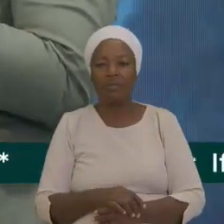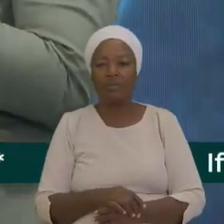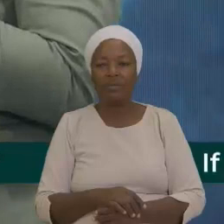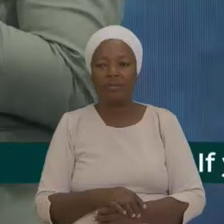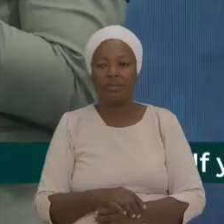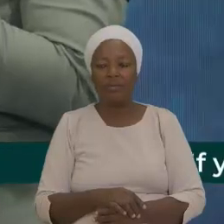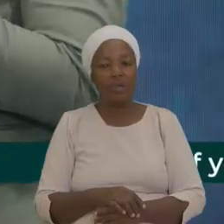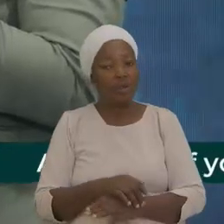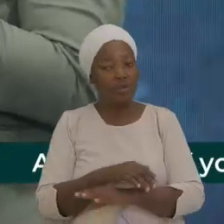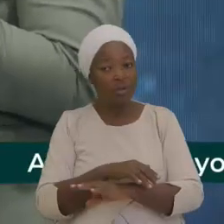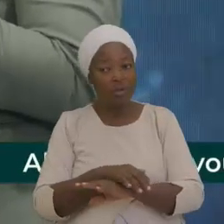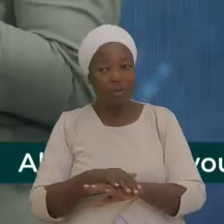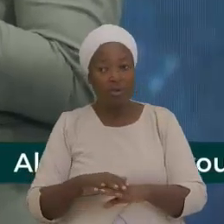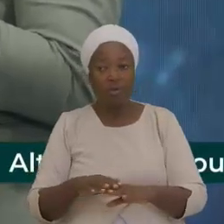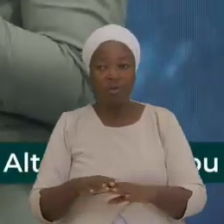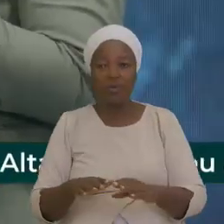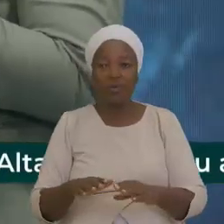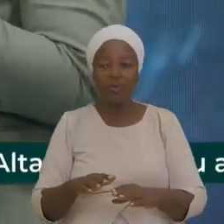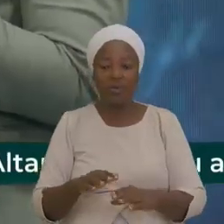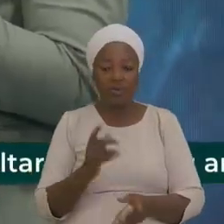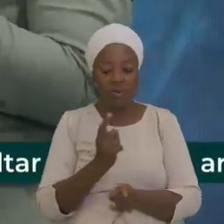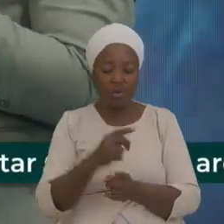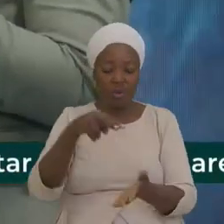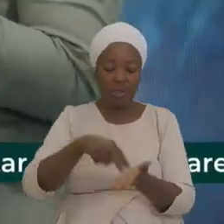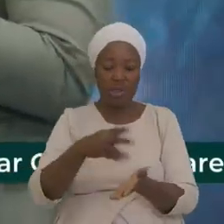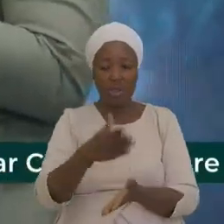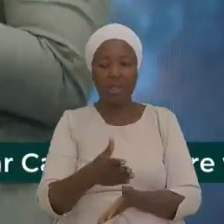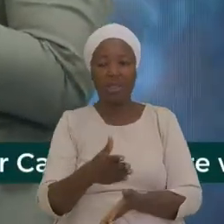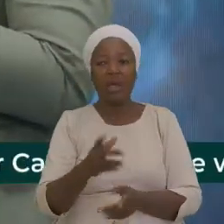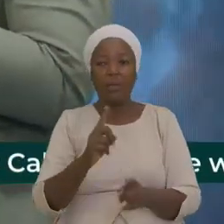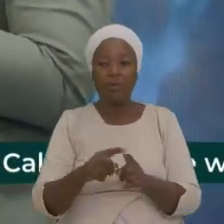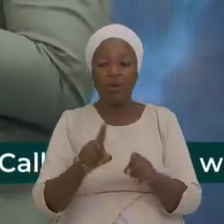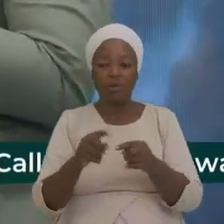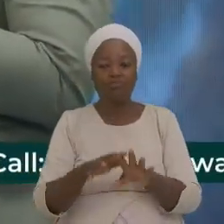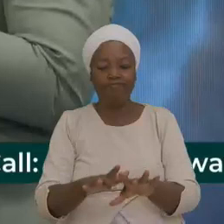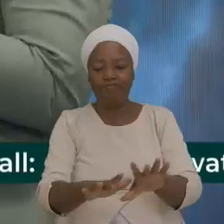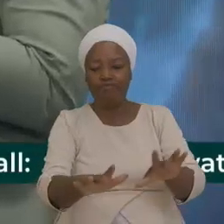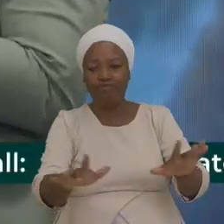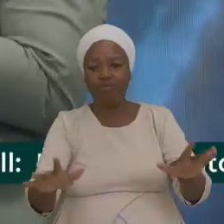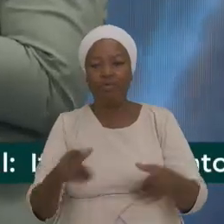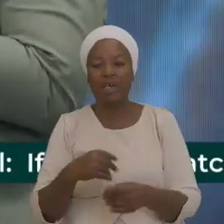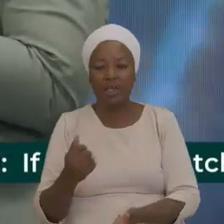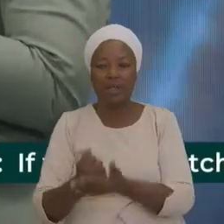Don't be at the same place altogether. Just spread all over the crowd.